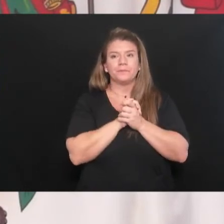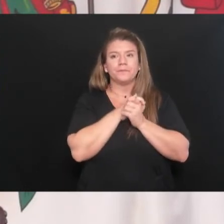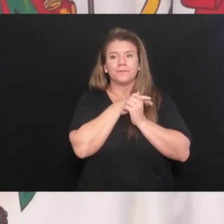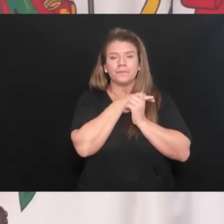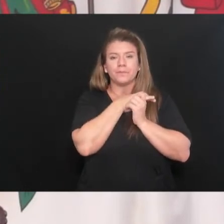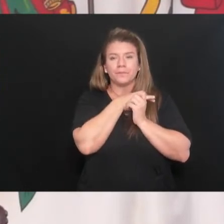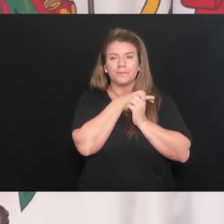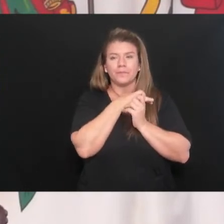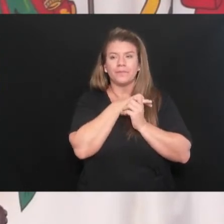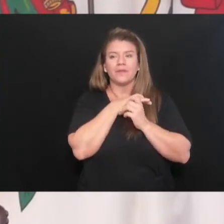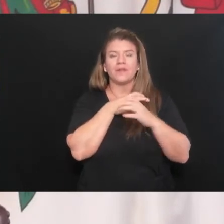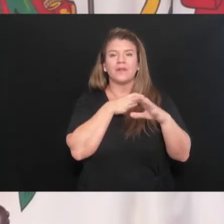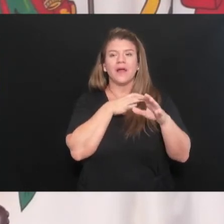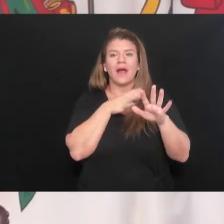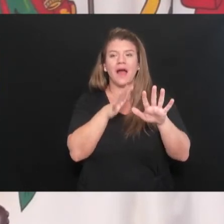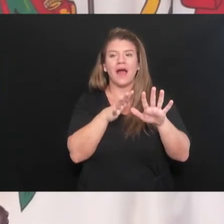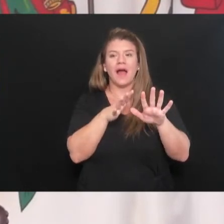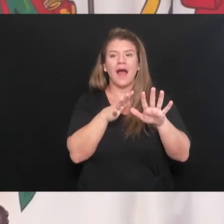jump back to just this.